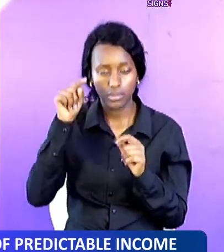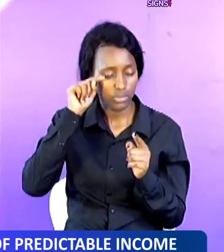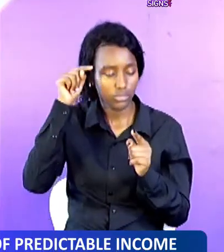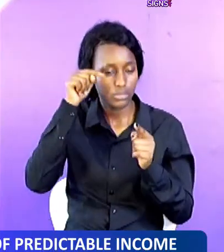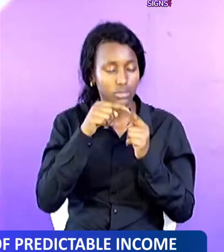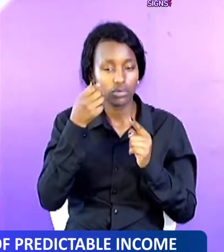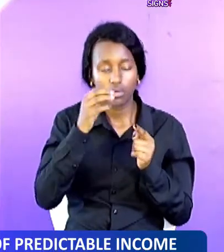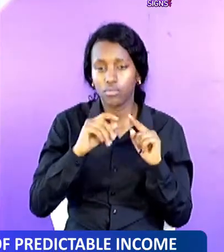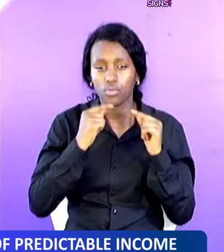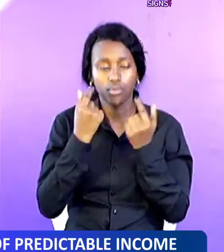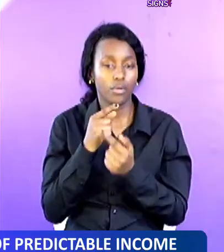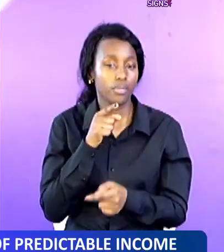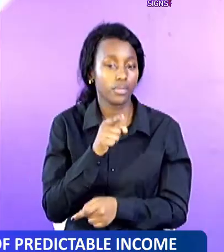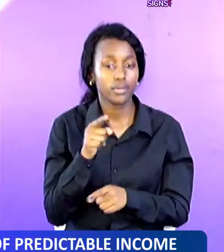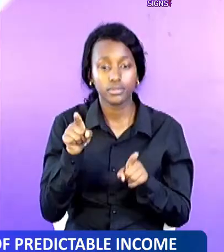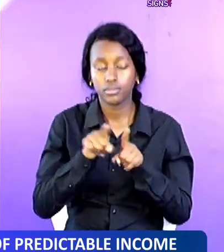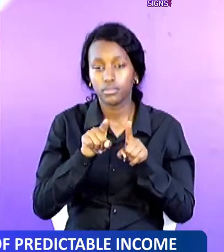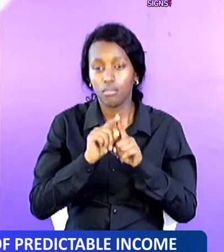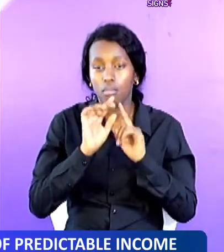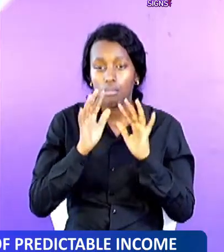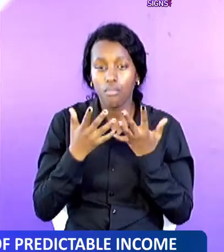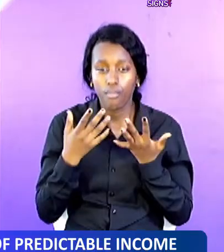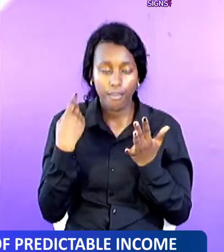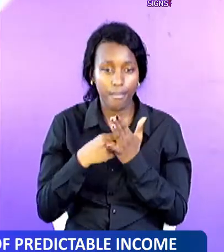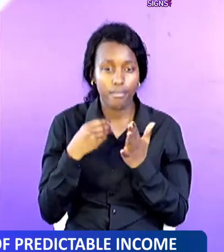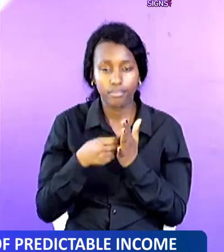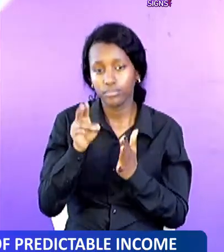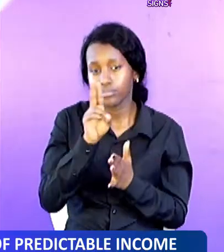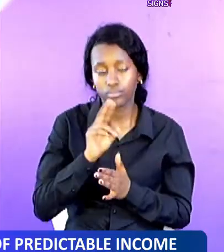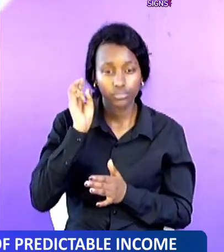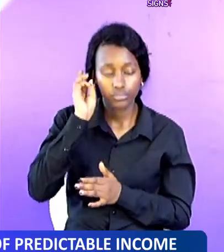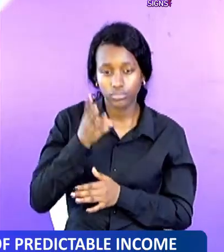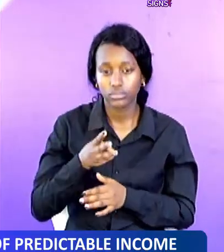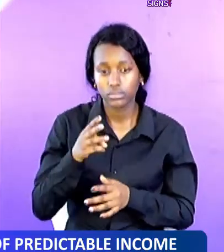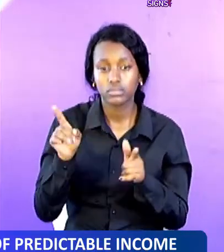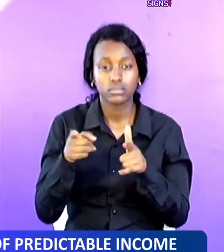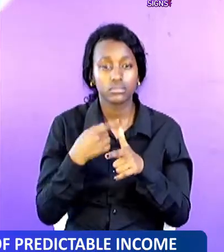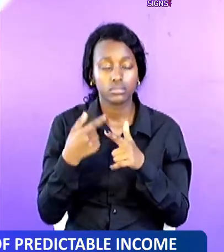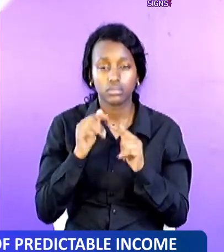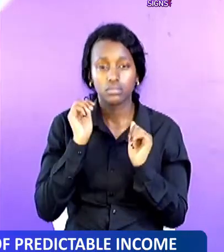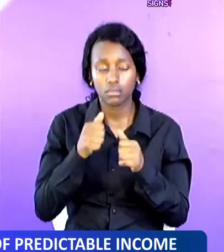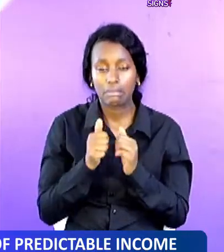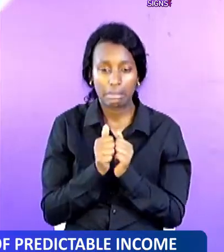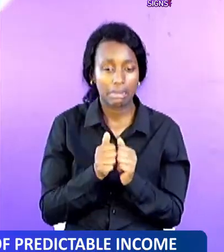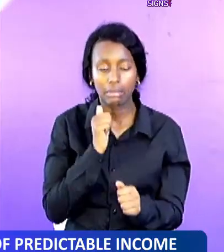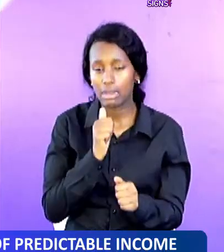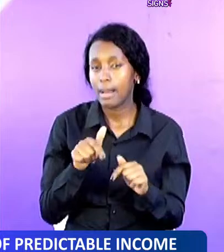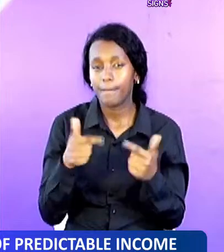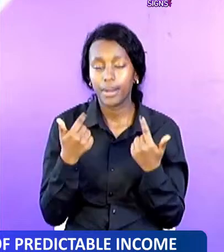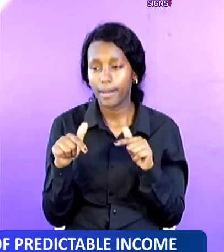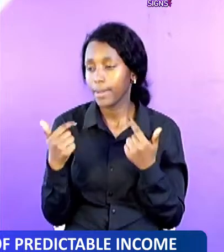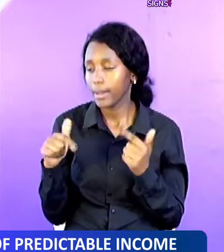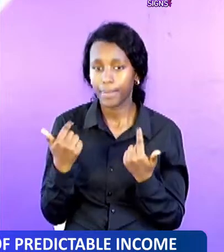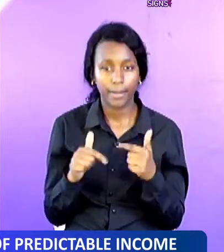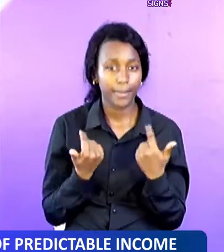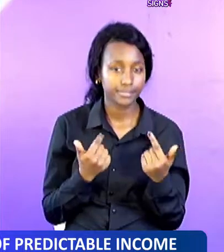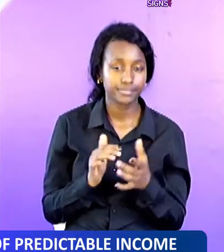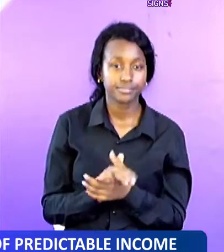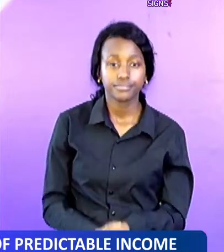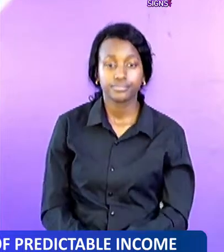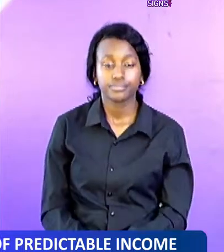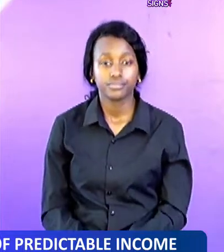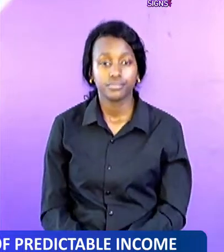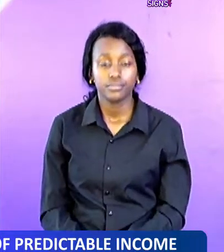and how the money in that group will be used so as to avoid any squabbles. So if the objective is